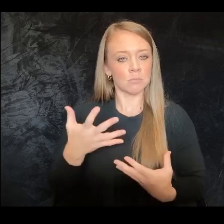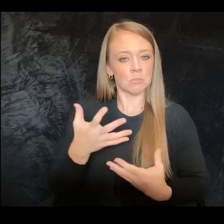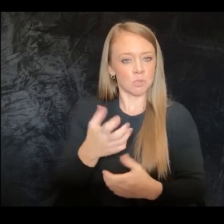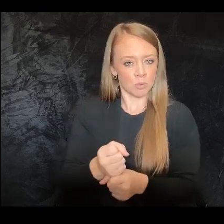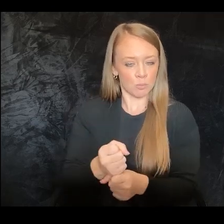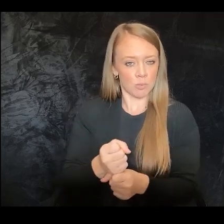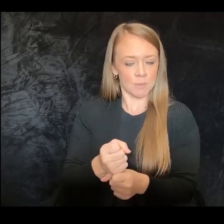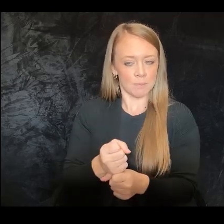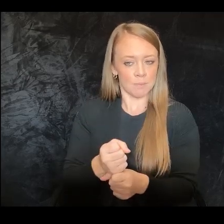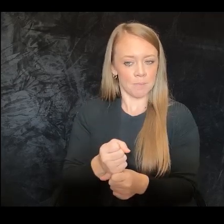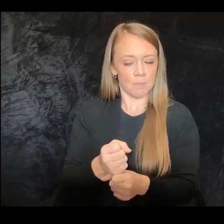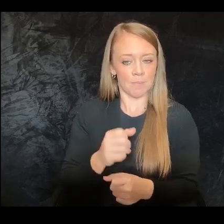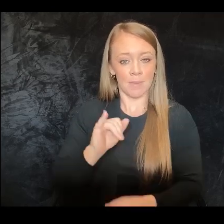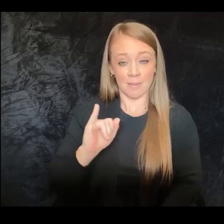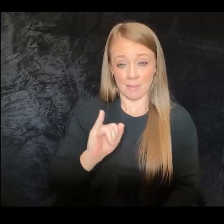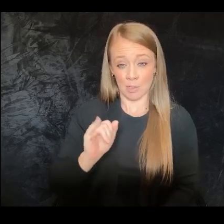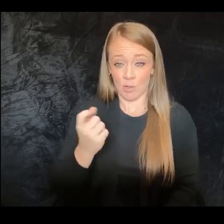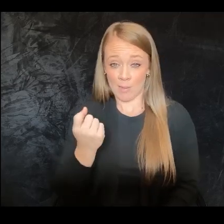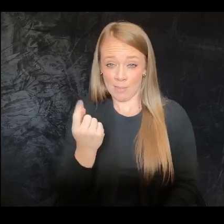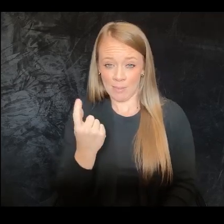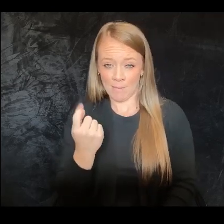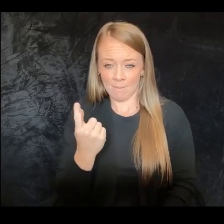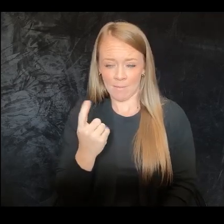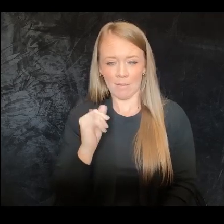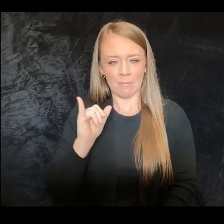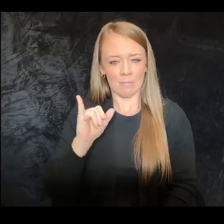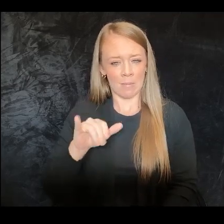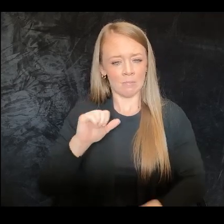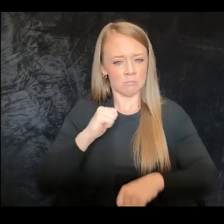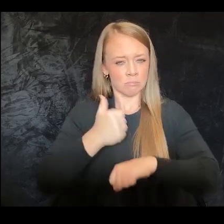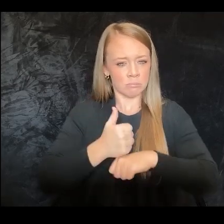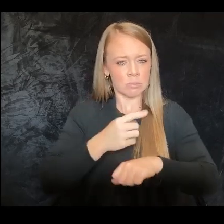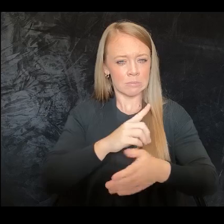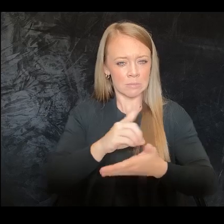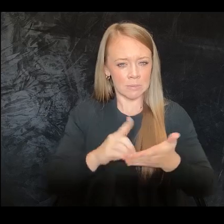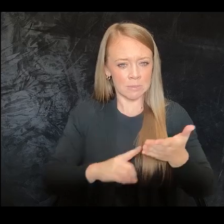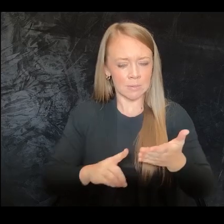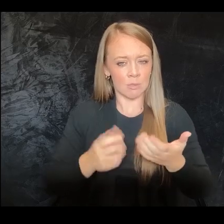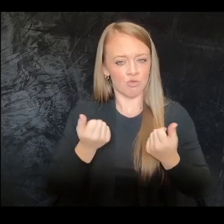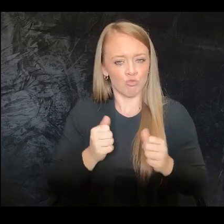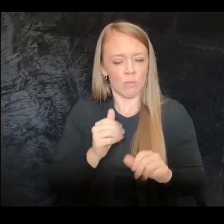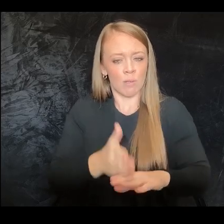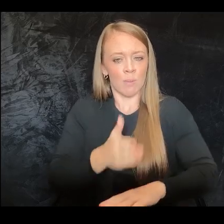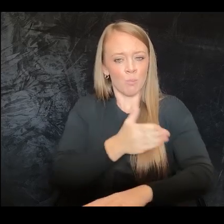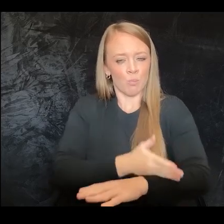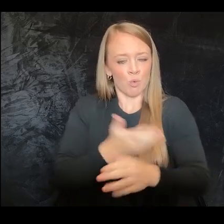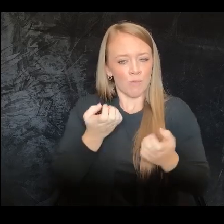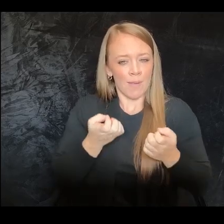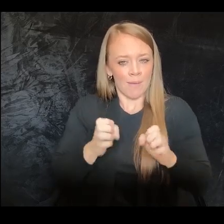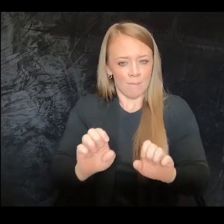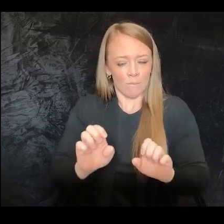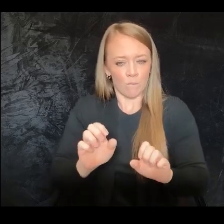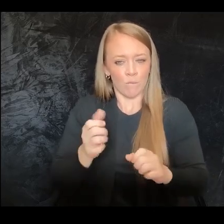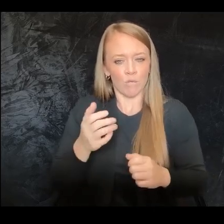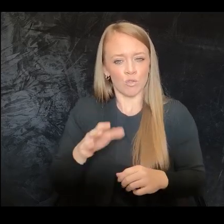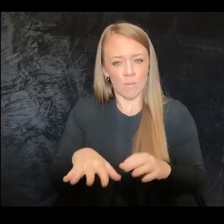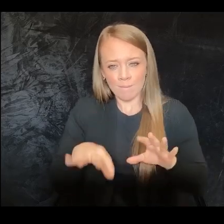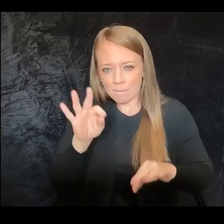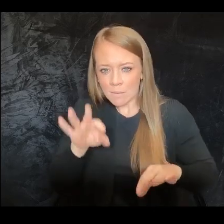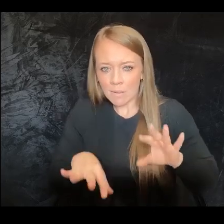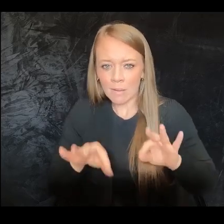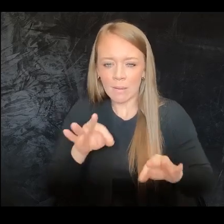In summary, Indicator 11 is designed to improve efforts to